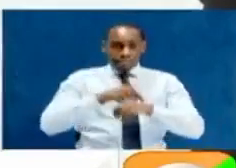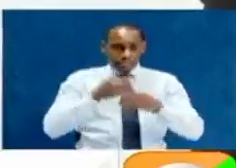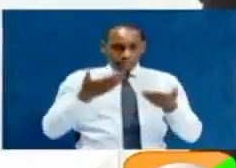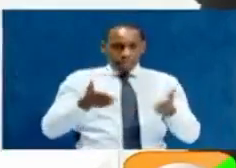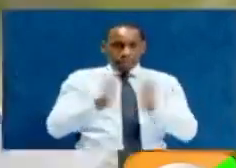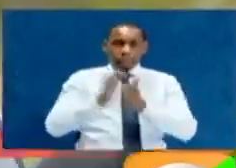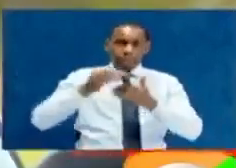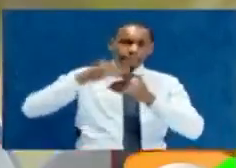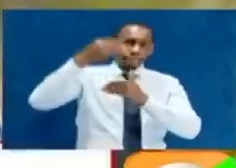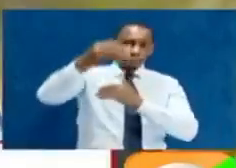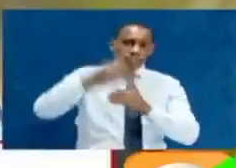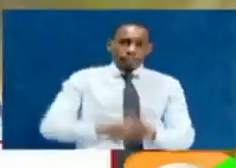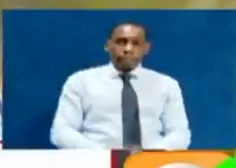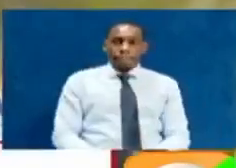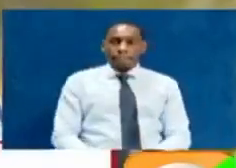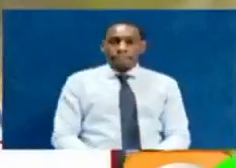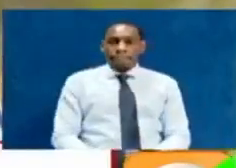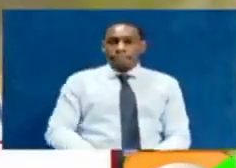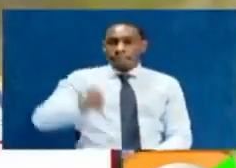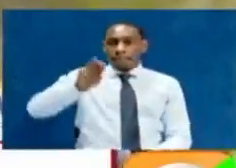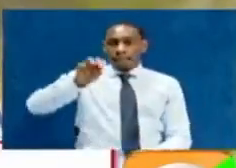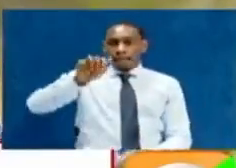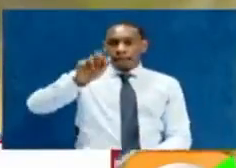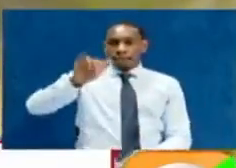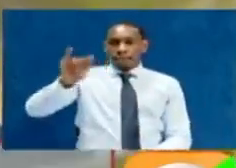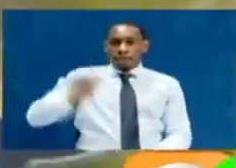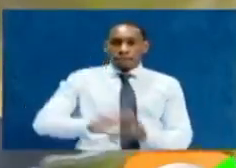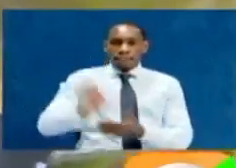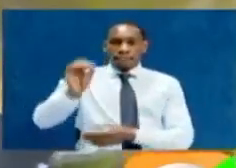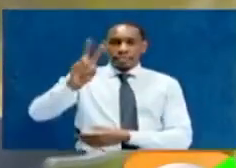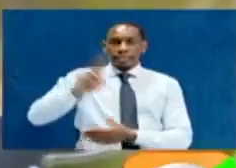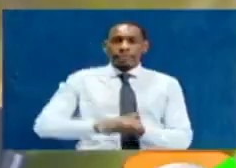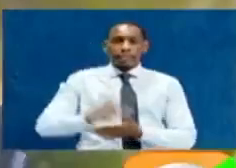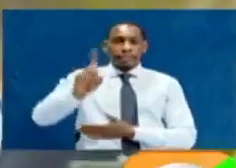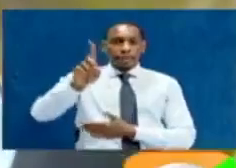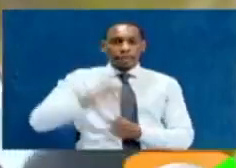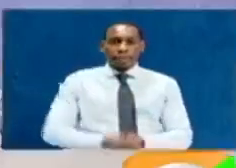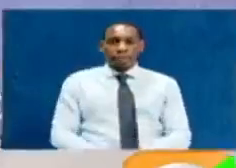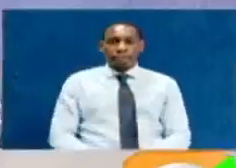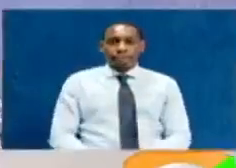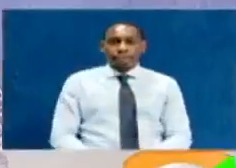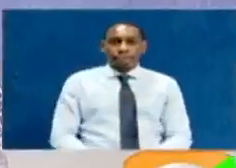and into the future. Makori Ongechi, Citizen TV, Nairobi.